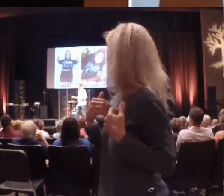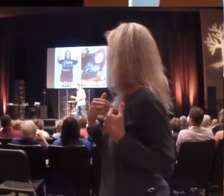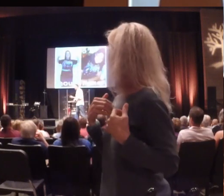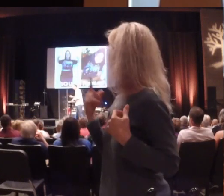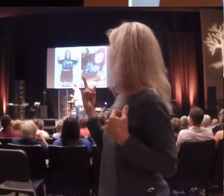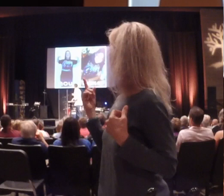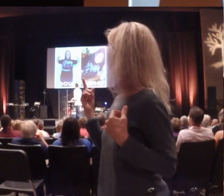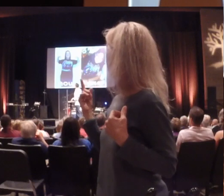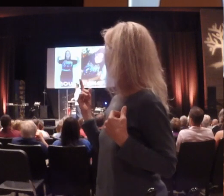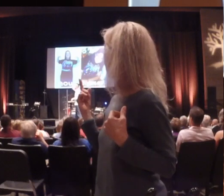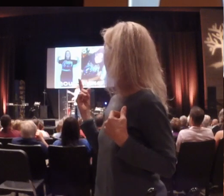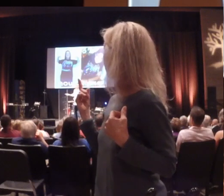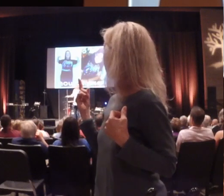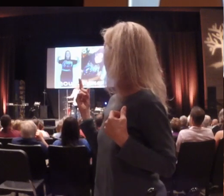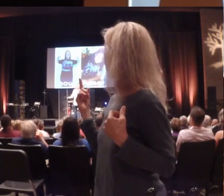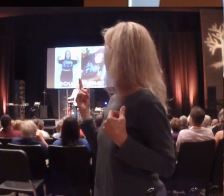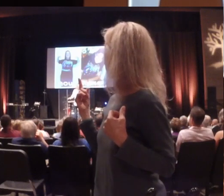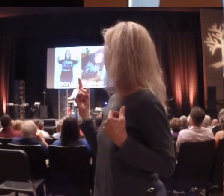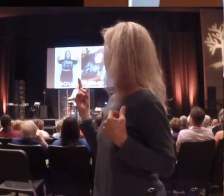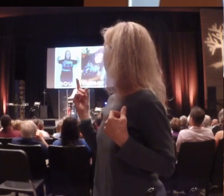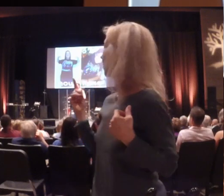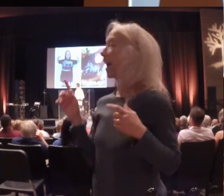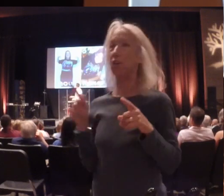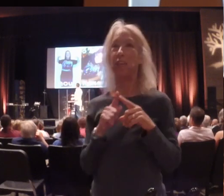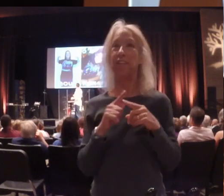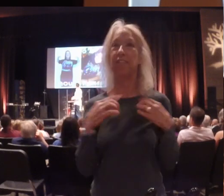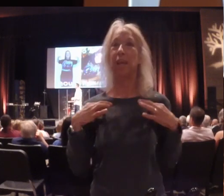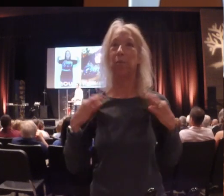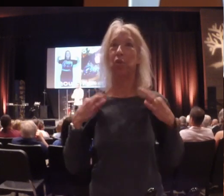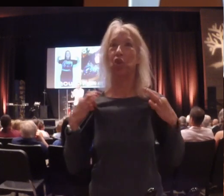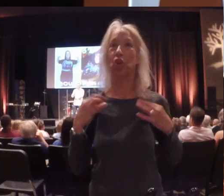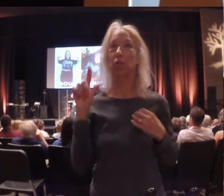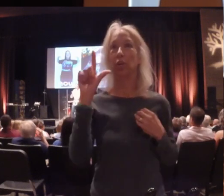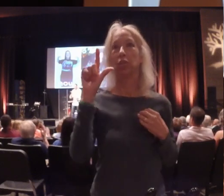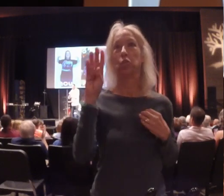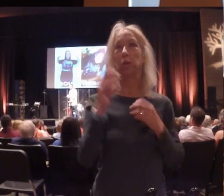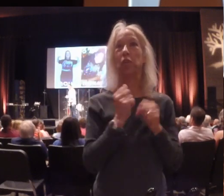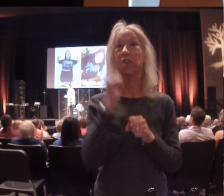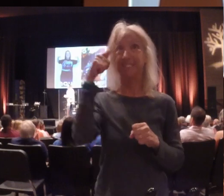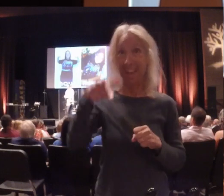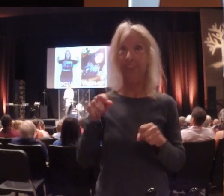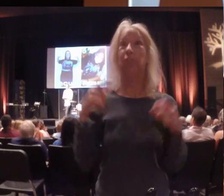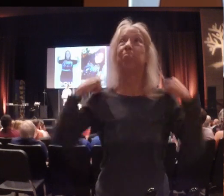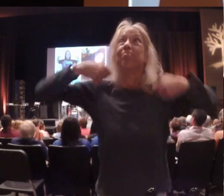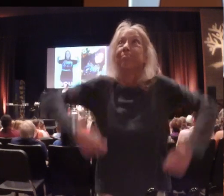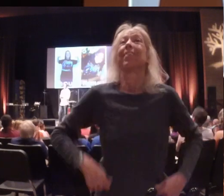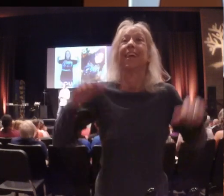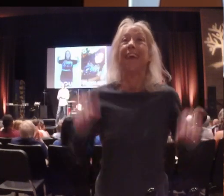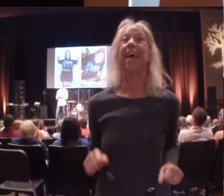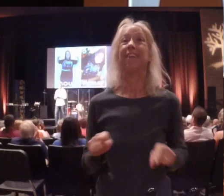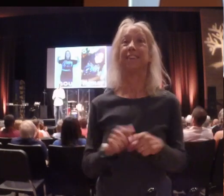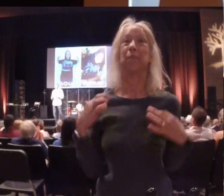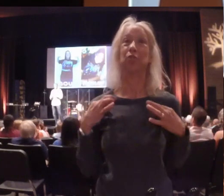named Winger, I believe. And she can now put that shirt on. That was for 24 years later. So give her a hand. That's awesome.